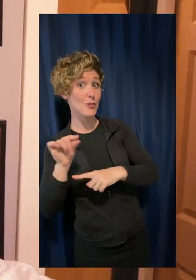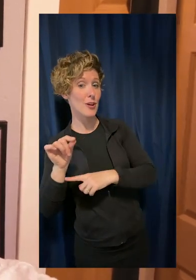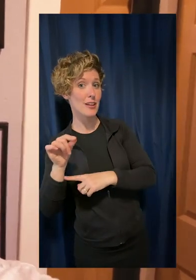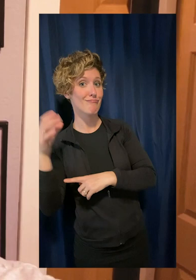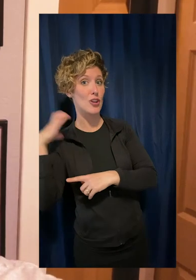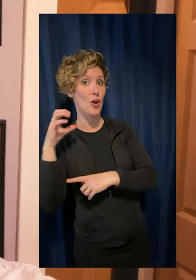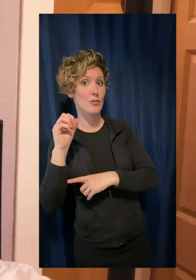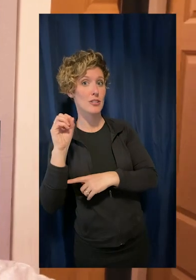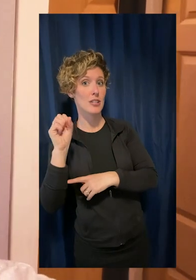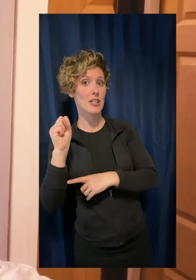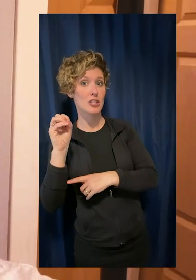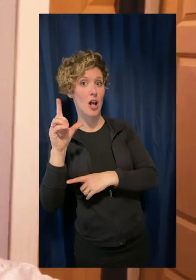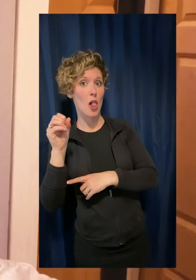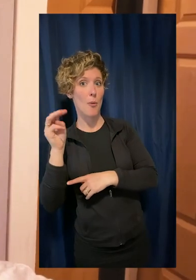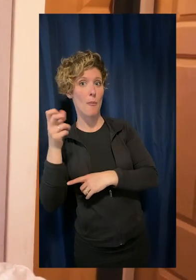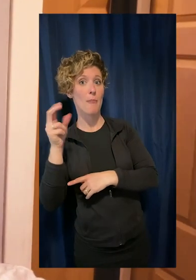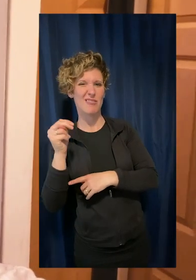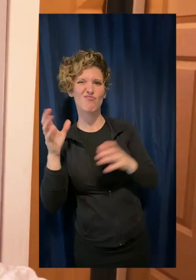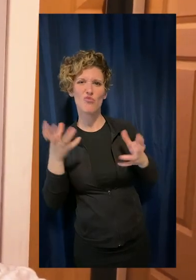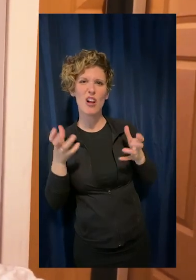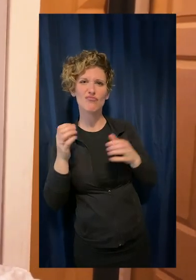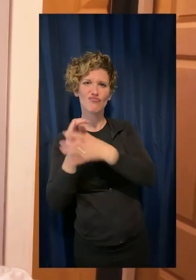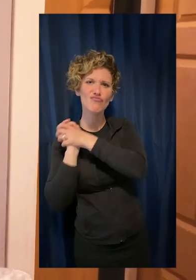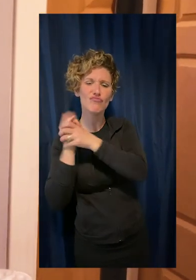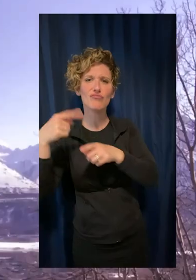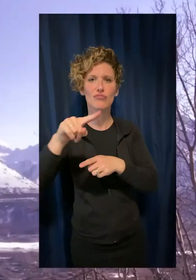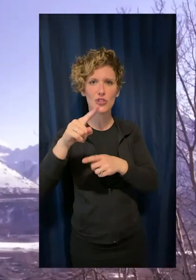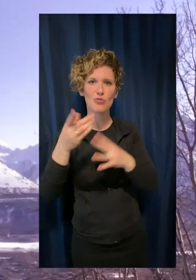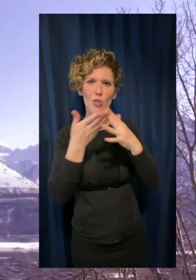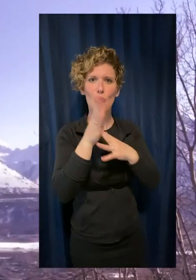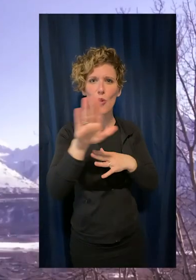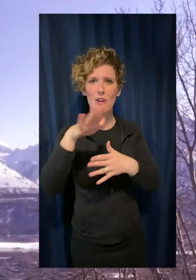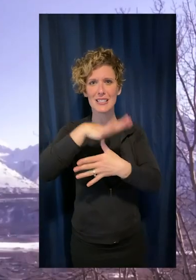through your senior year and wish you guys best of luck in the future. Hey, Huskies. Class of